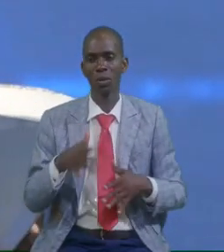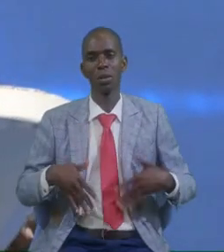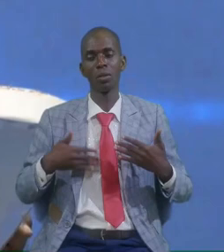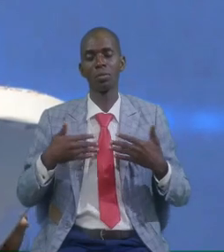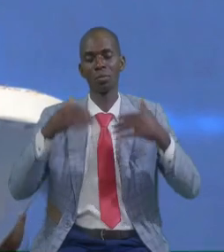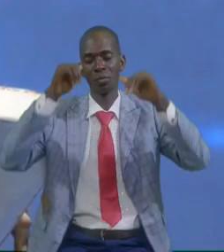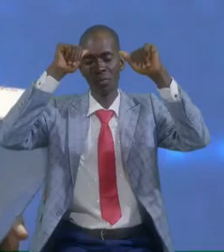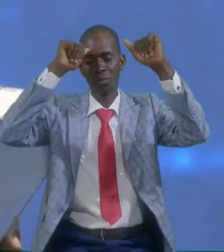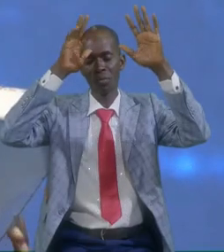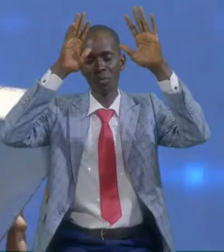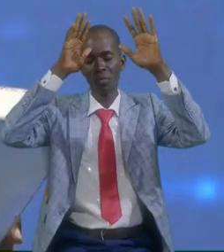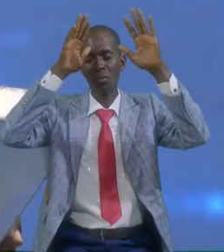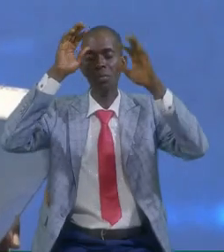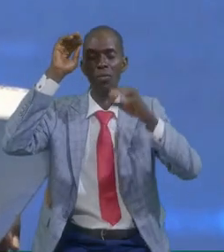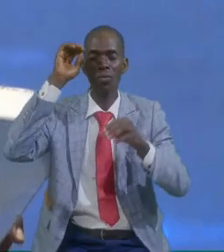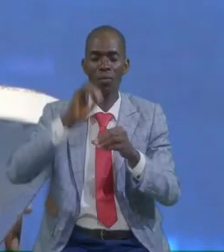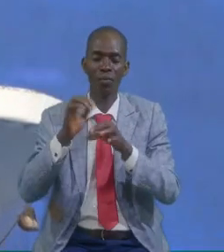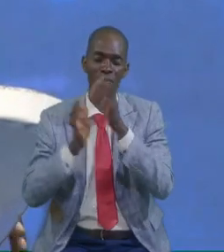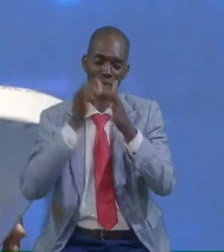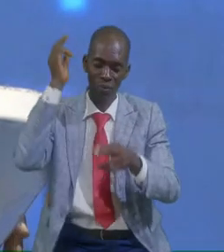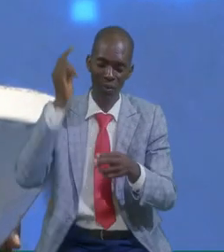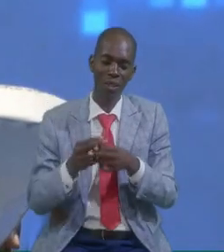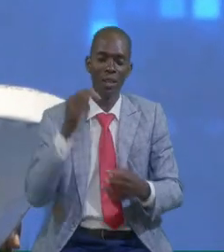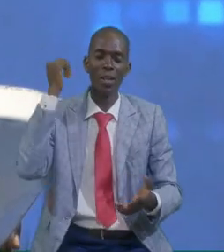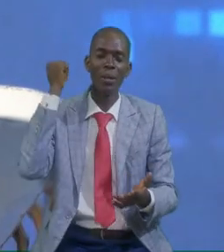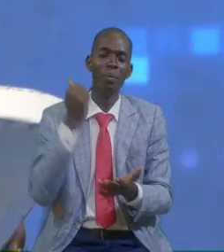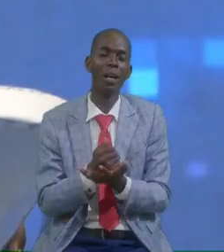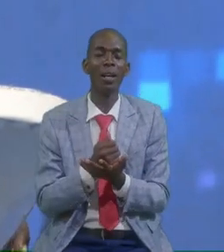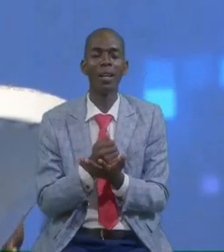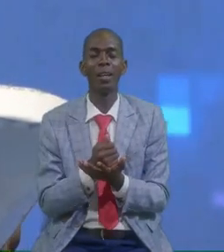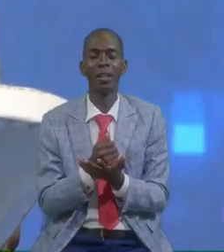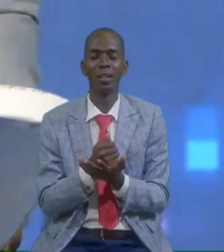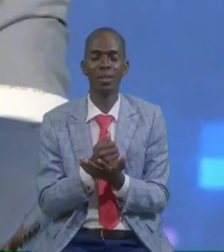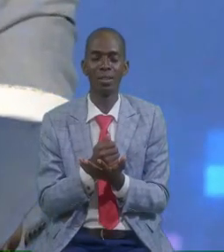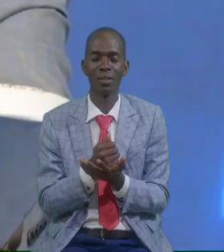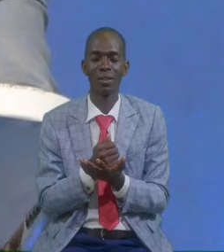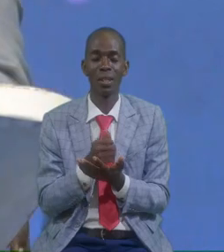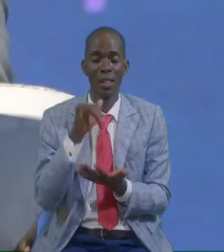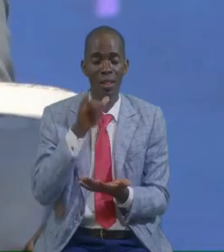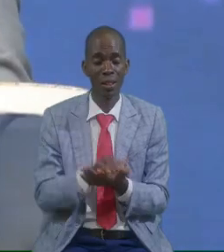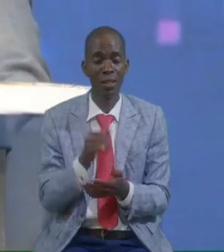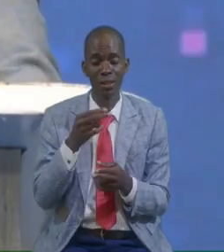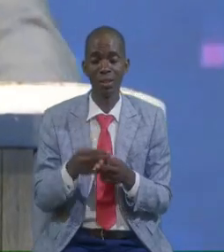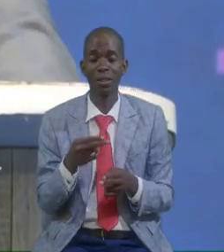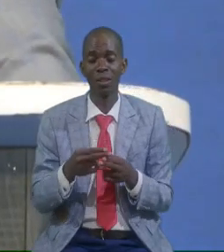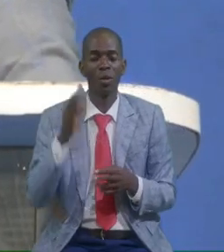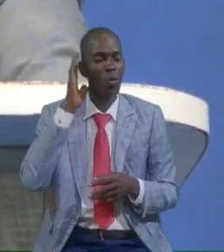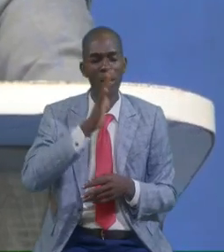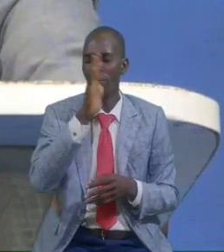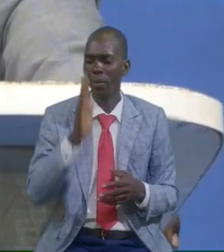Father, in Jesus' name, that name will never